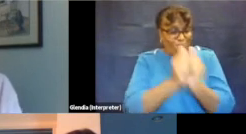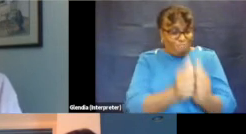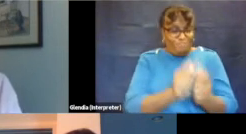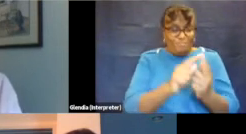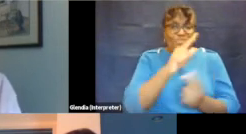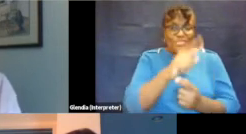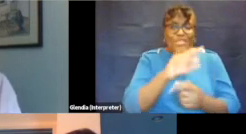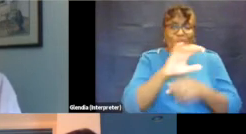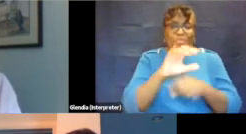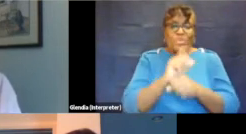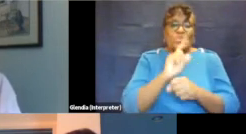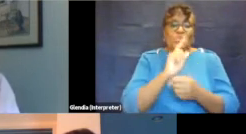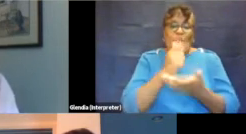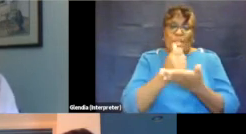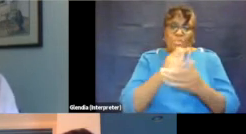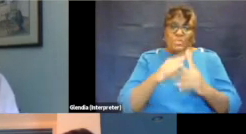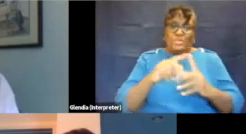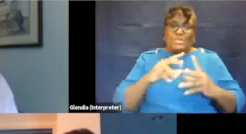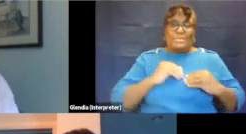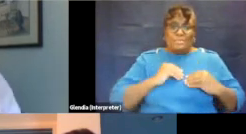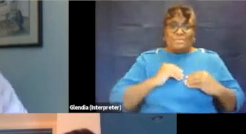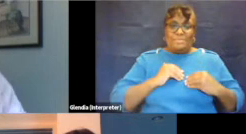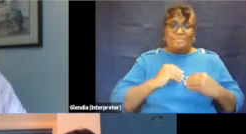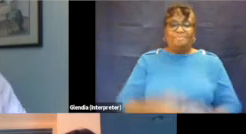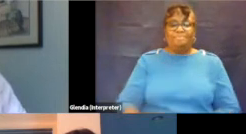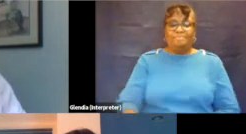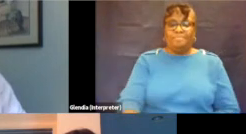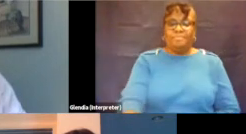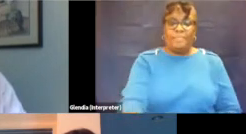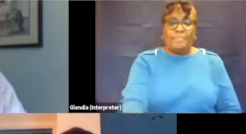just to really help with that acceptance. Next slide, please.